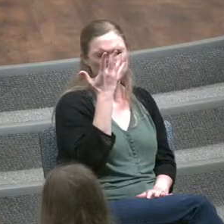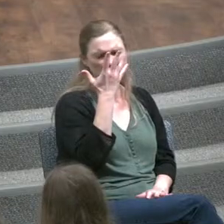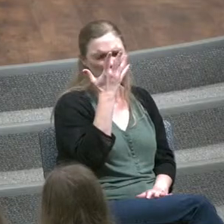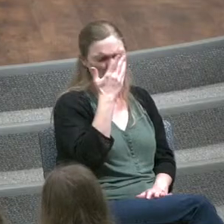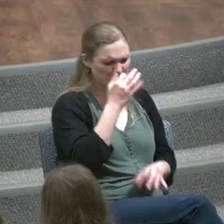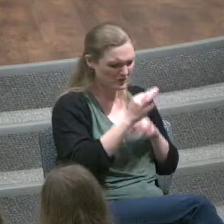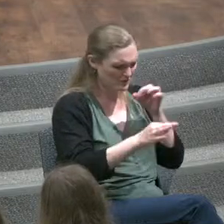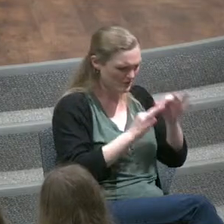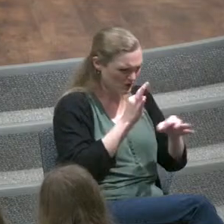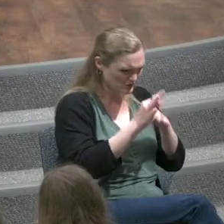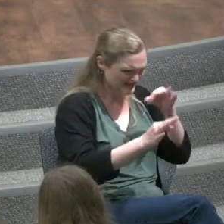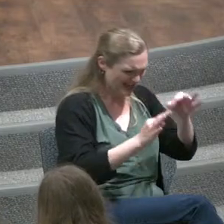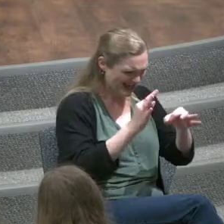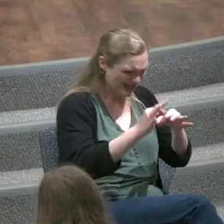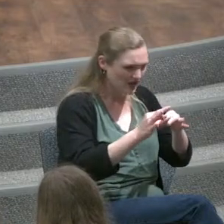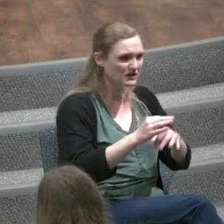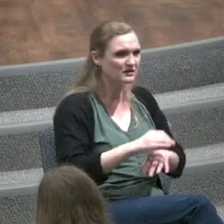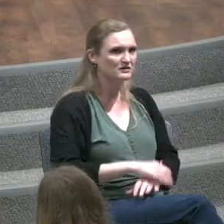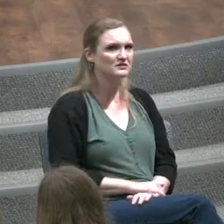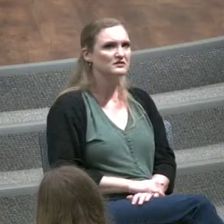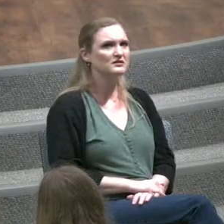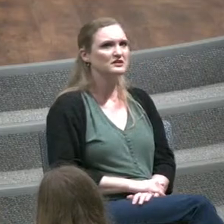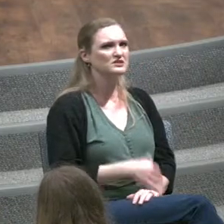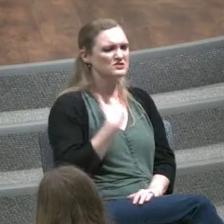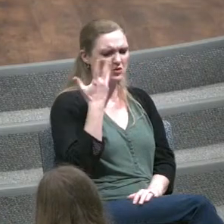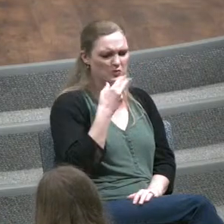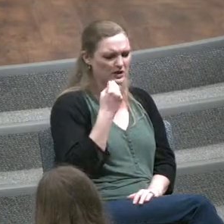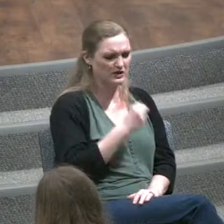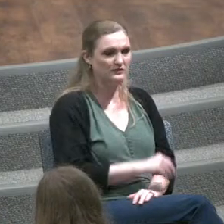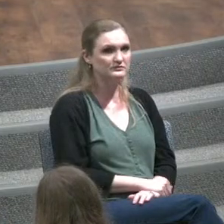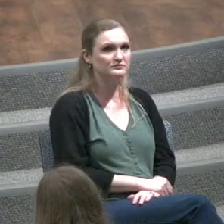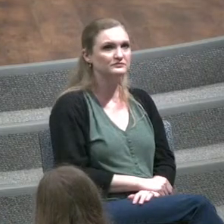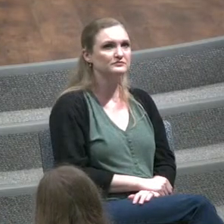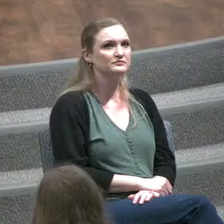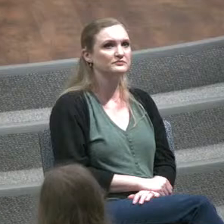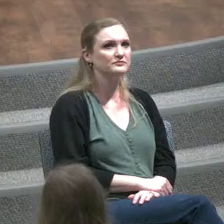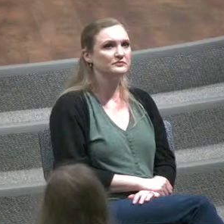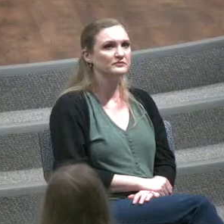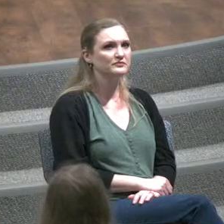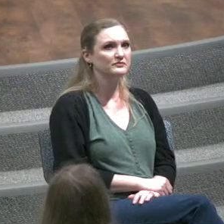of this floor in the Dionysus house.